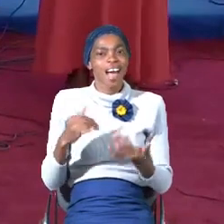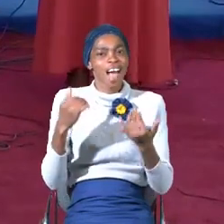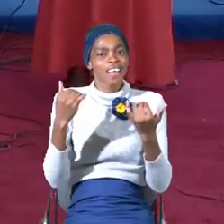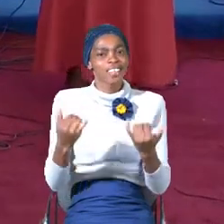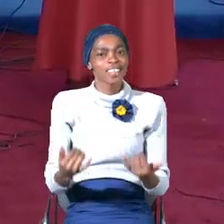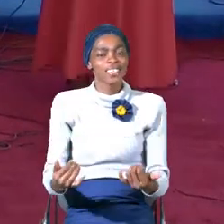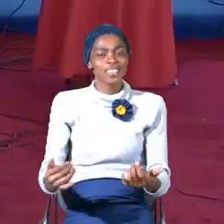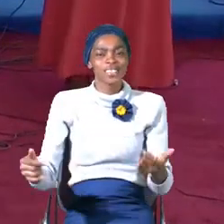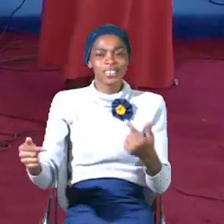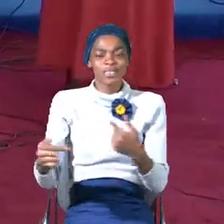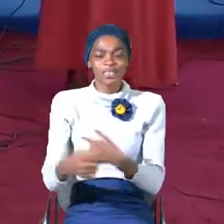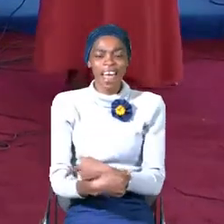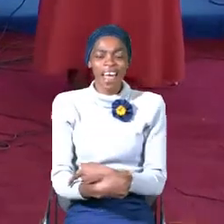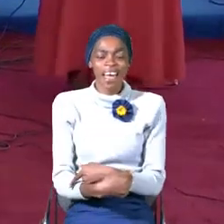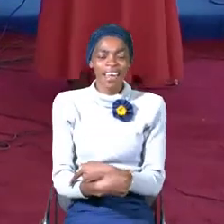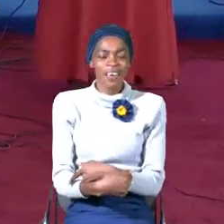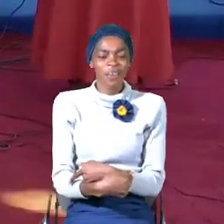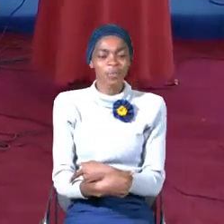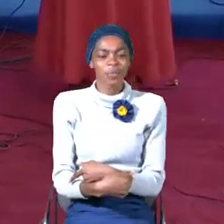say.